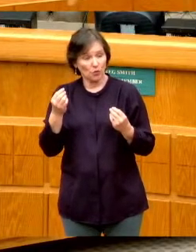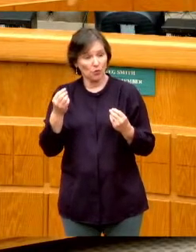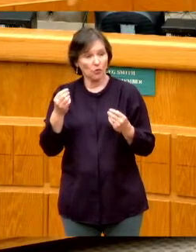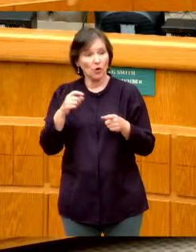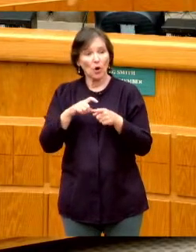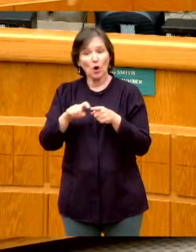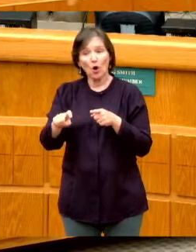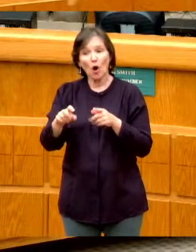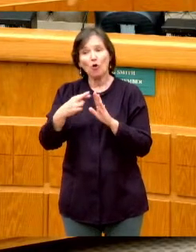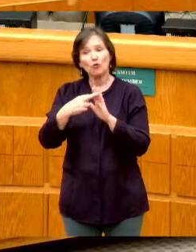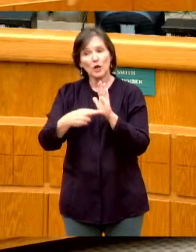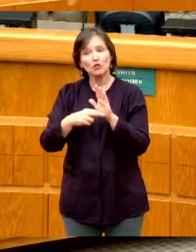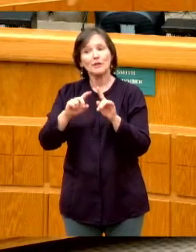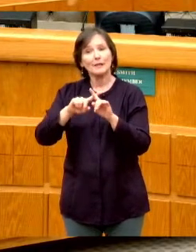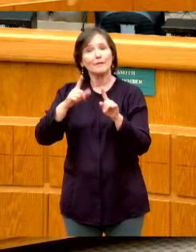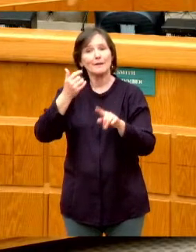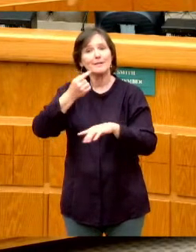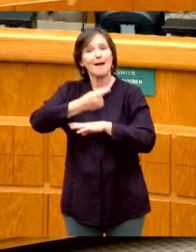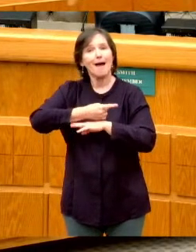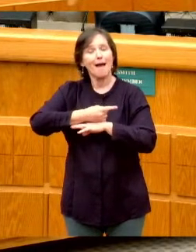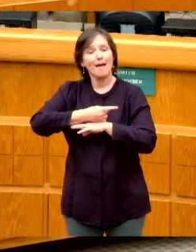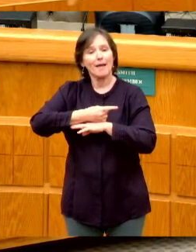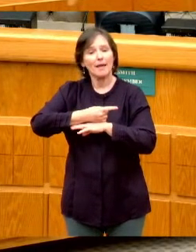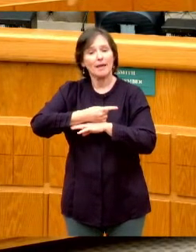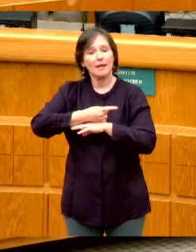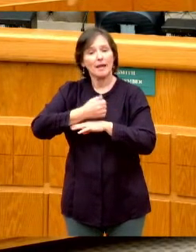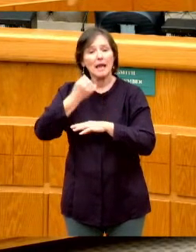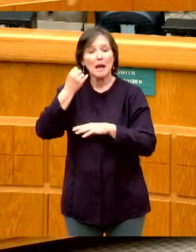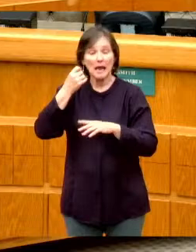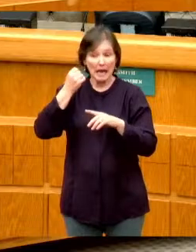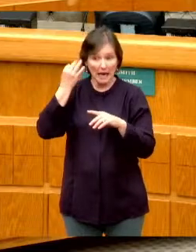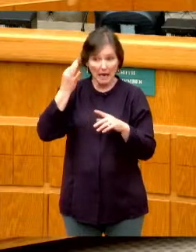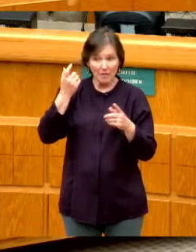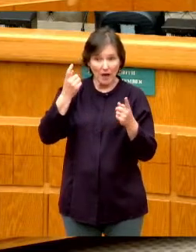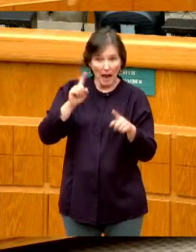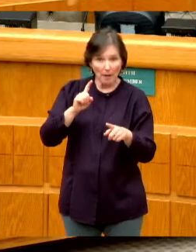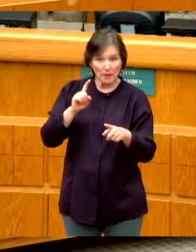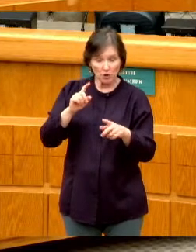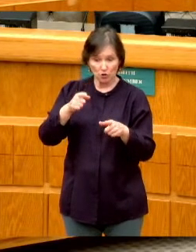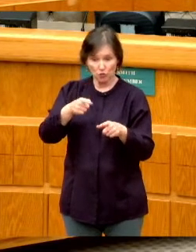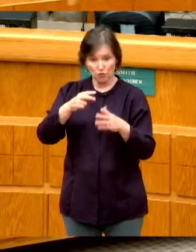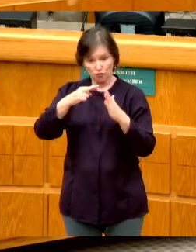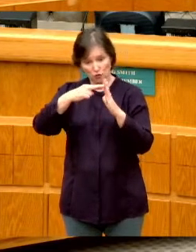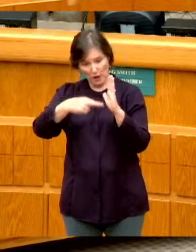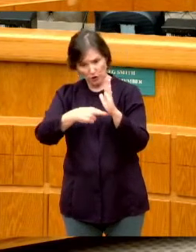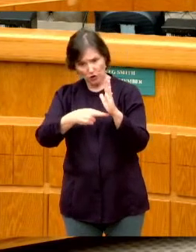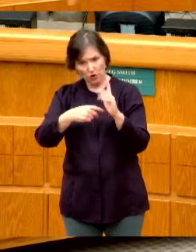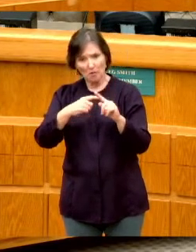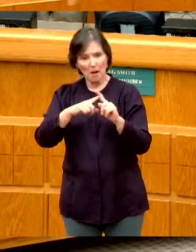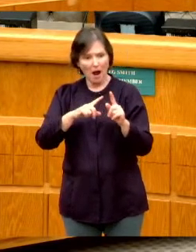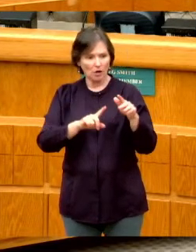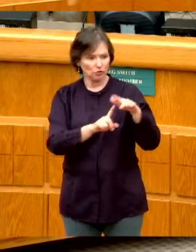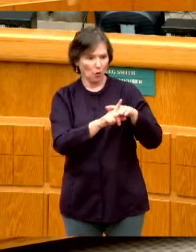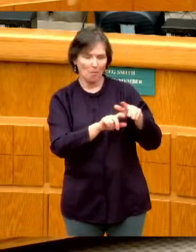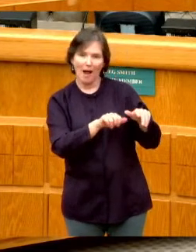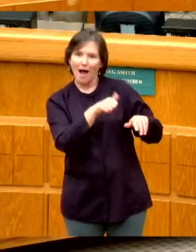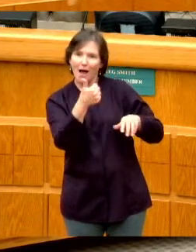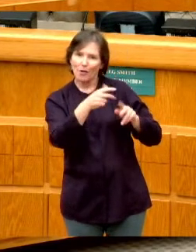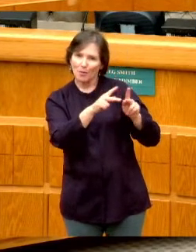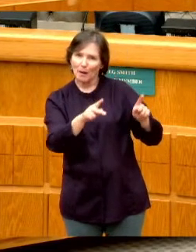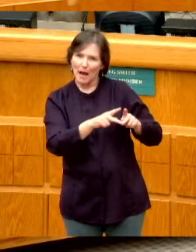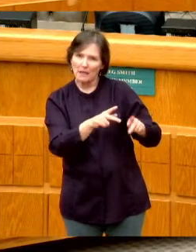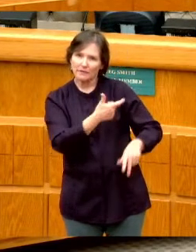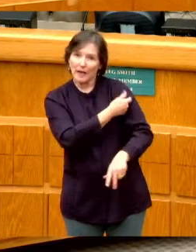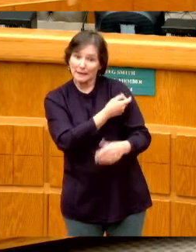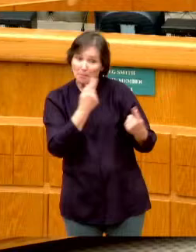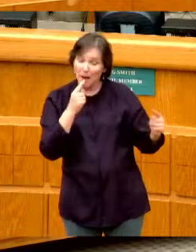get vaccinated somewhere else and you registered with us, call us so that we can release the vaccine and give it to someone else.